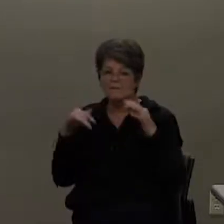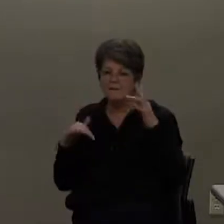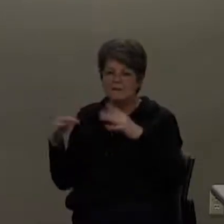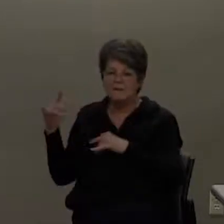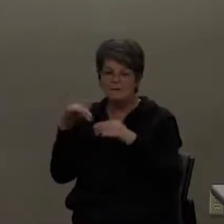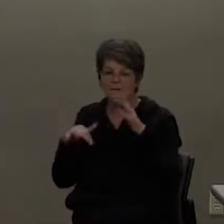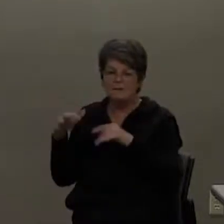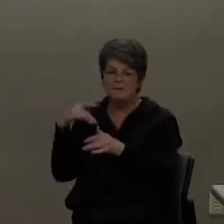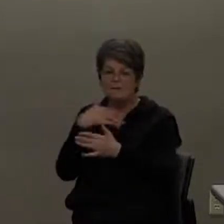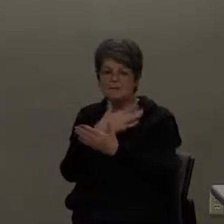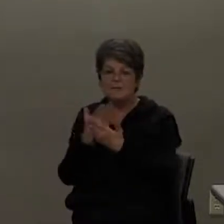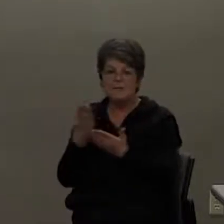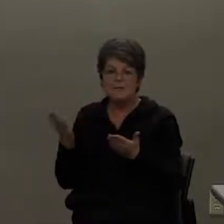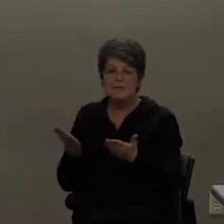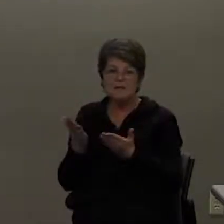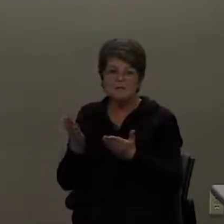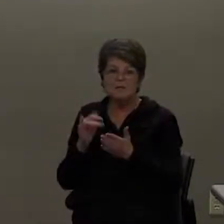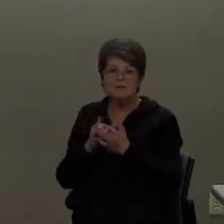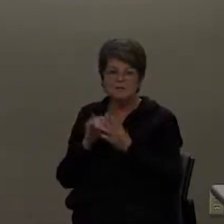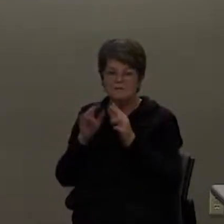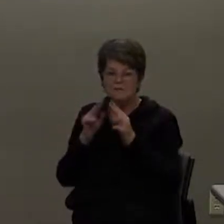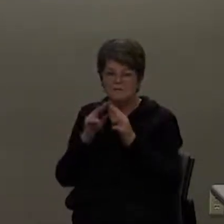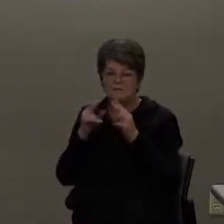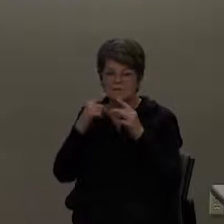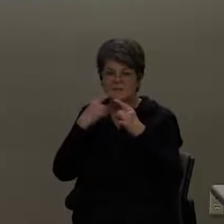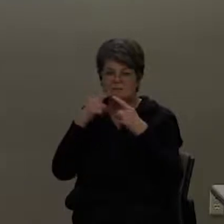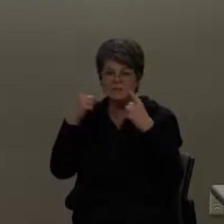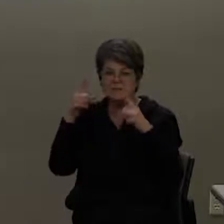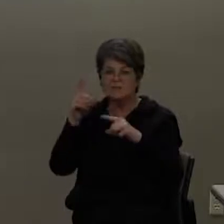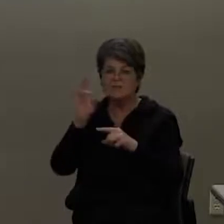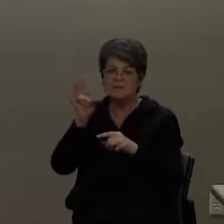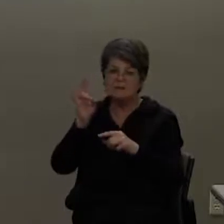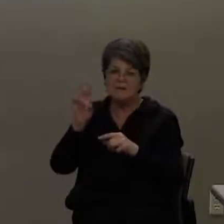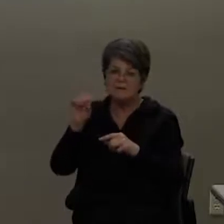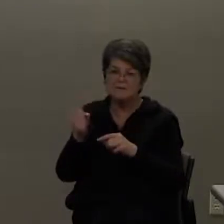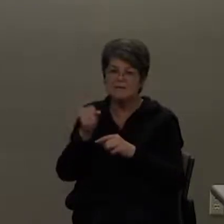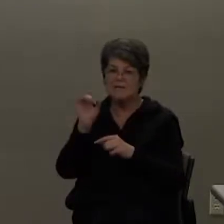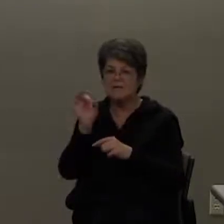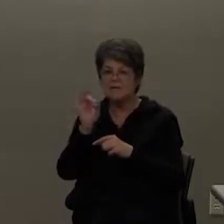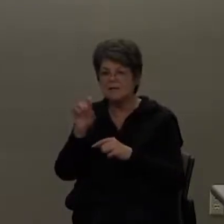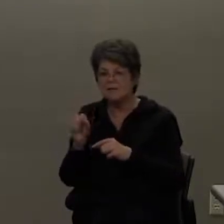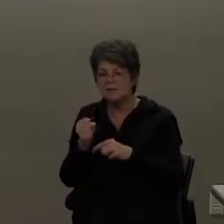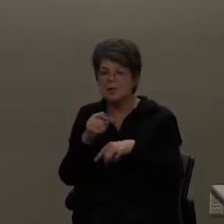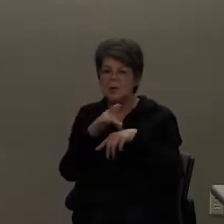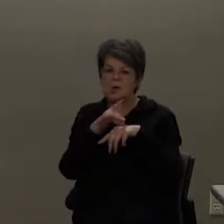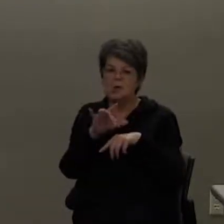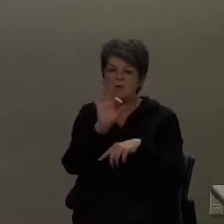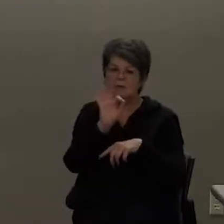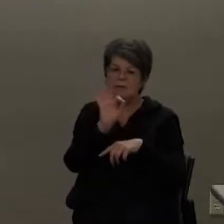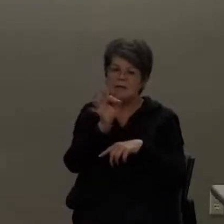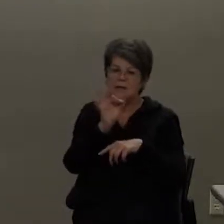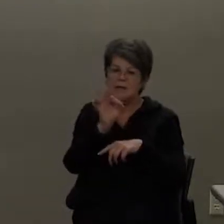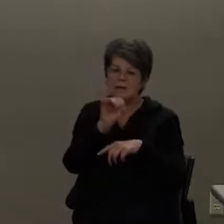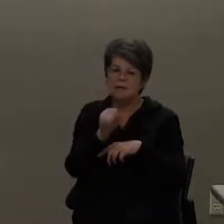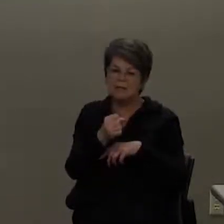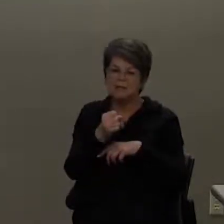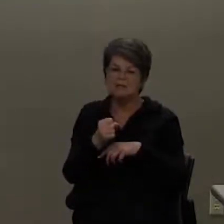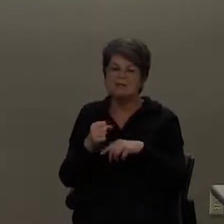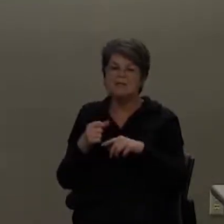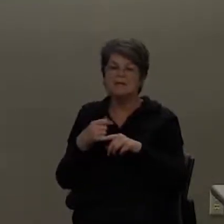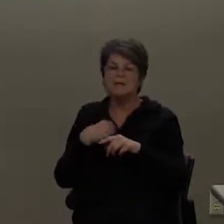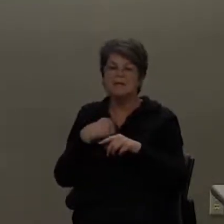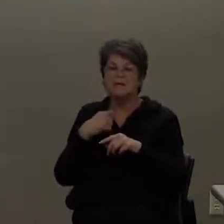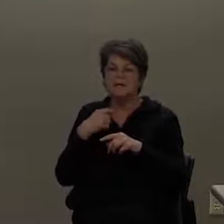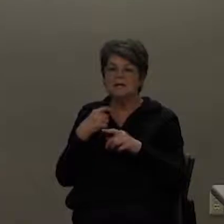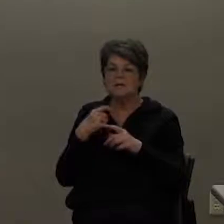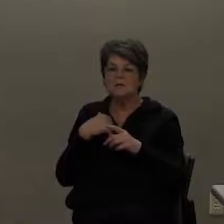over themselves to get here. And that was very, very successful in the 70s, 80s, maybe even into the early 90s. Like I mentioned earlier about,